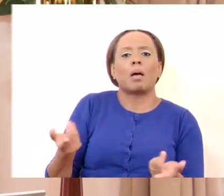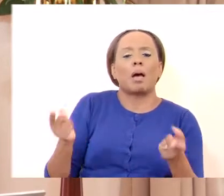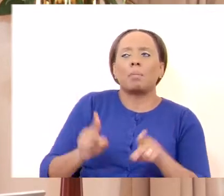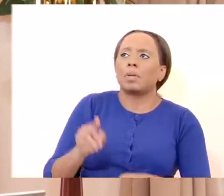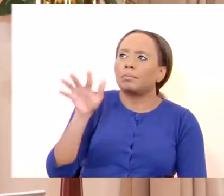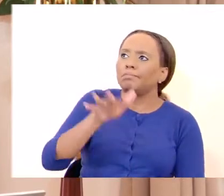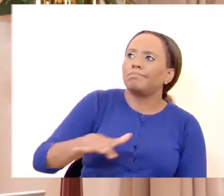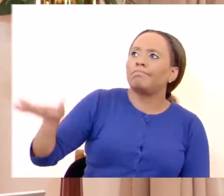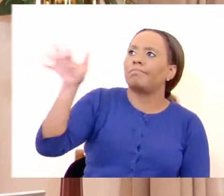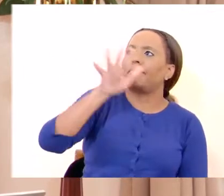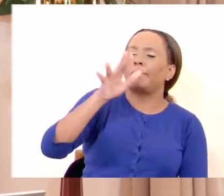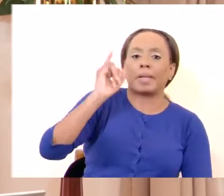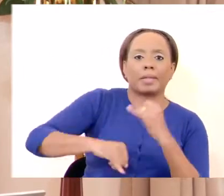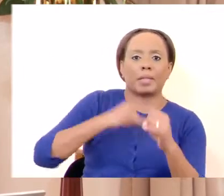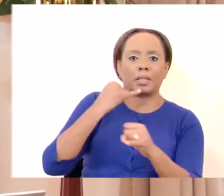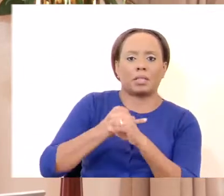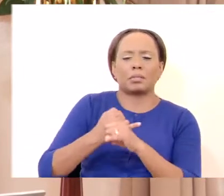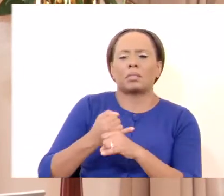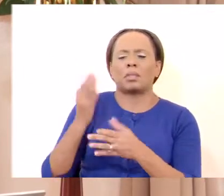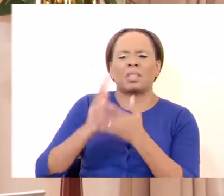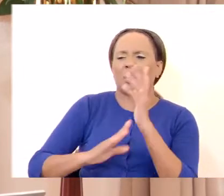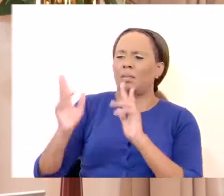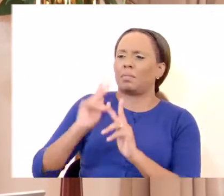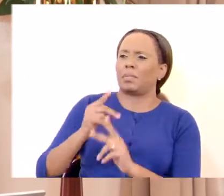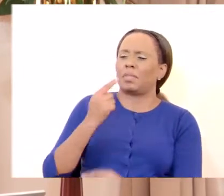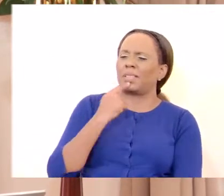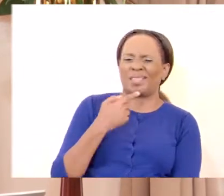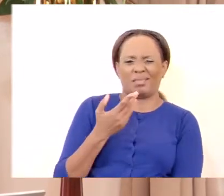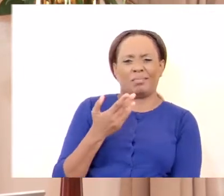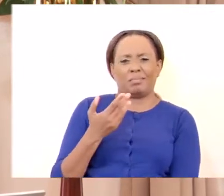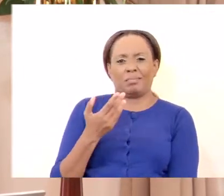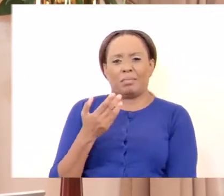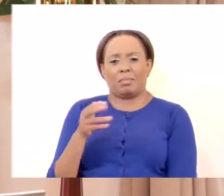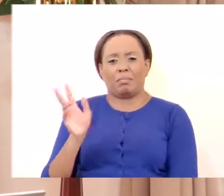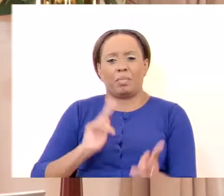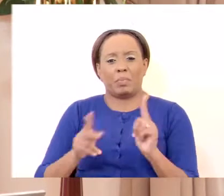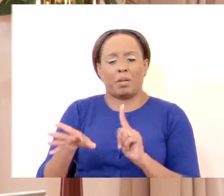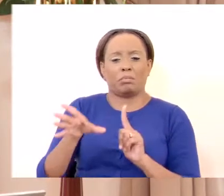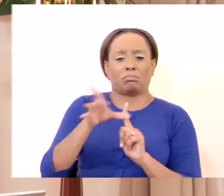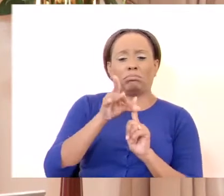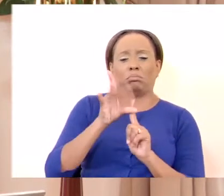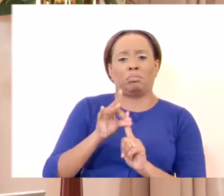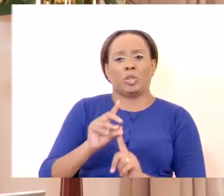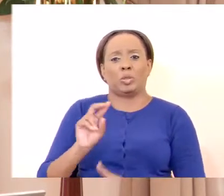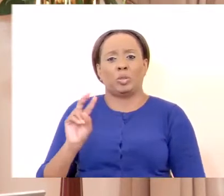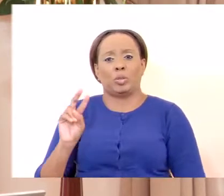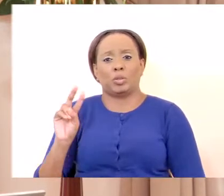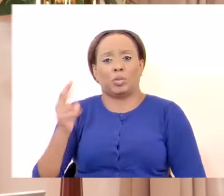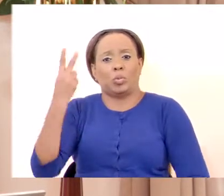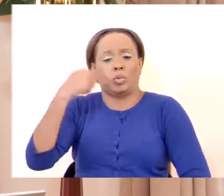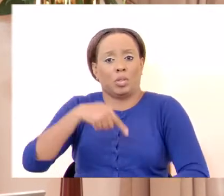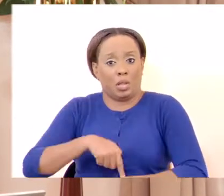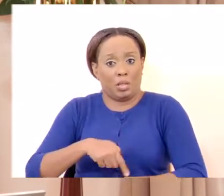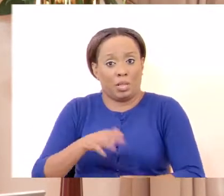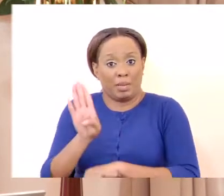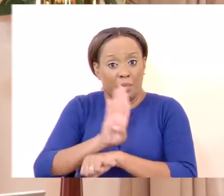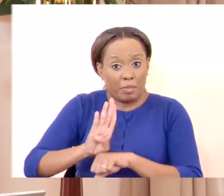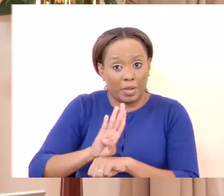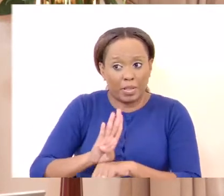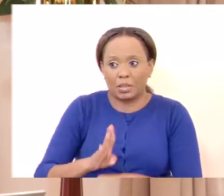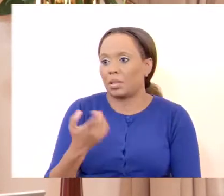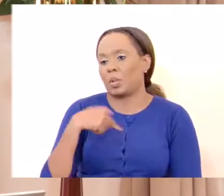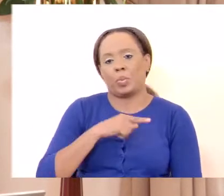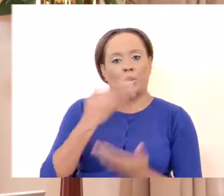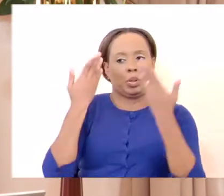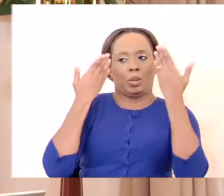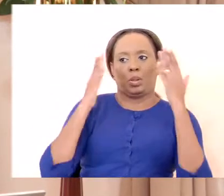though there has been some question about has it happened in Barbados, we don't have any evidence to say definitively that it has happened.